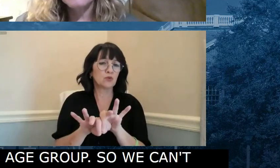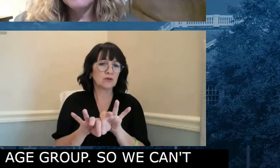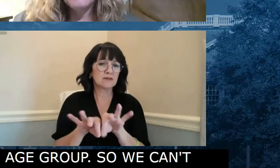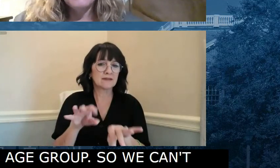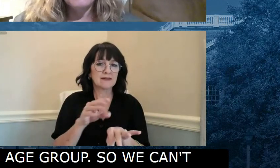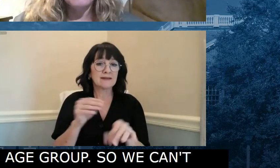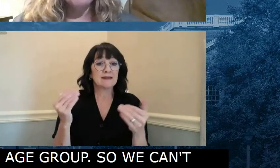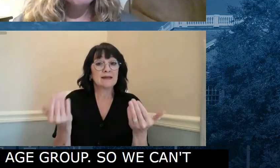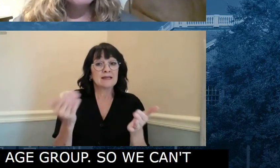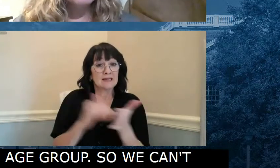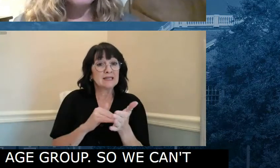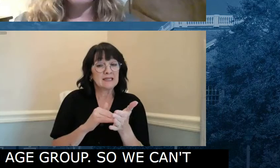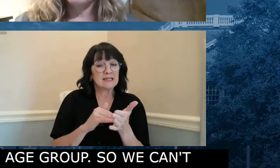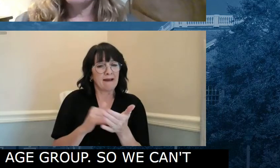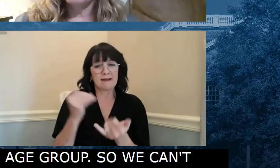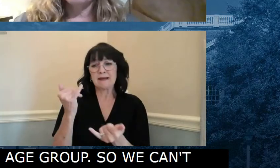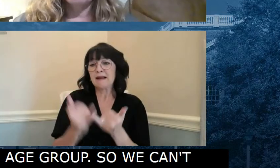point,